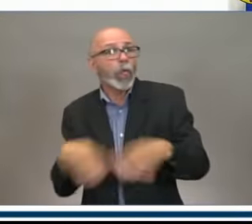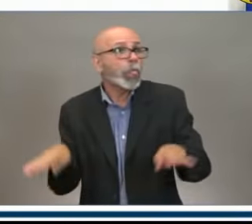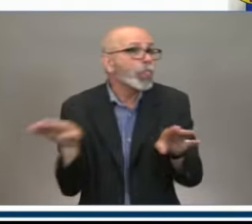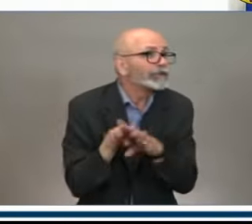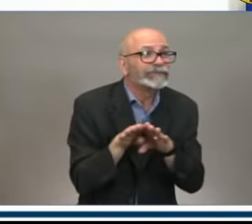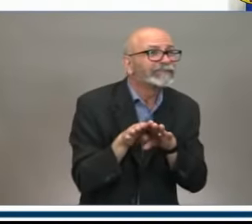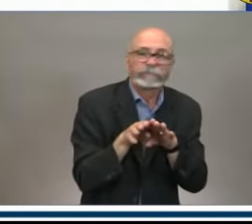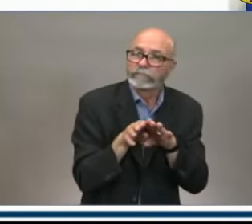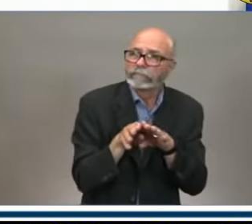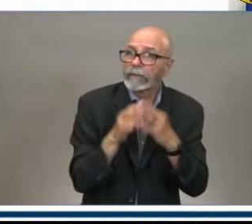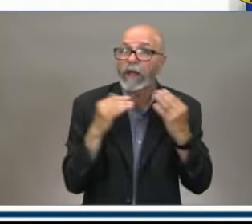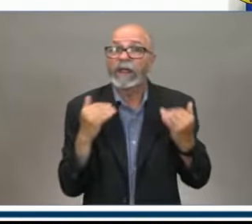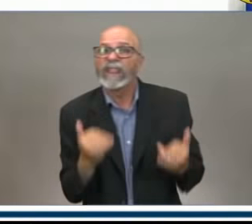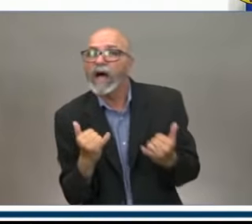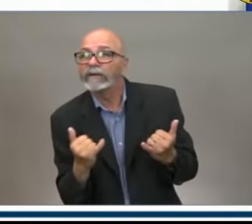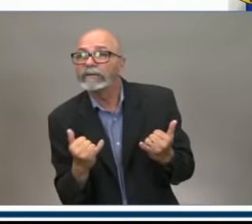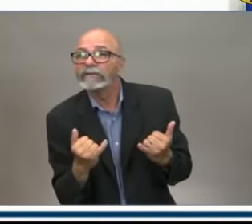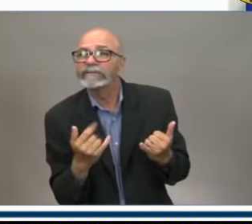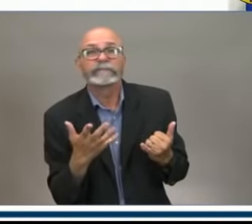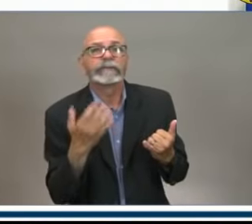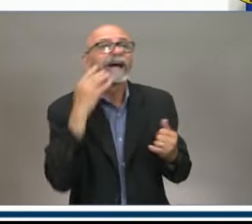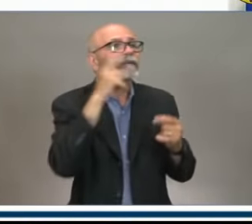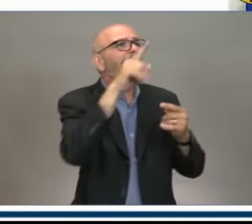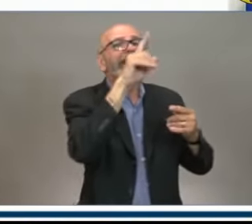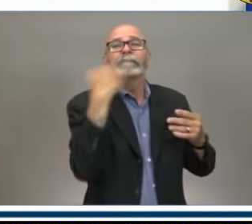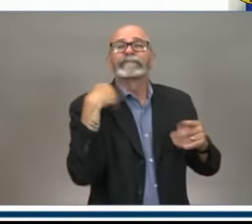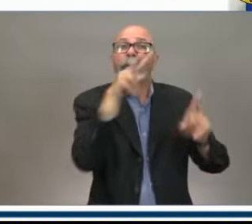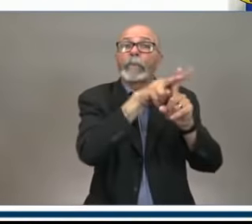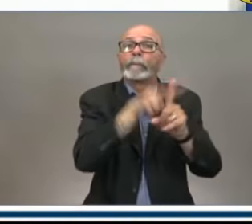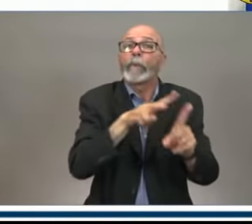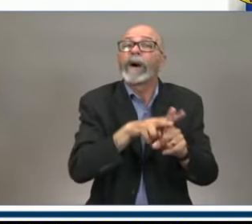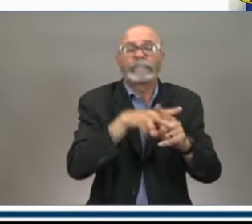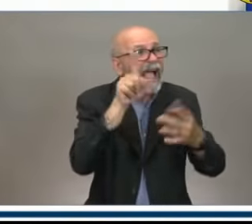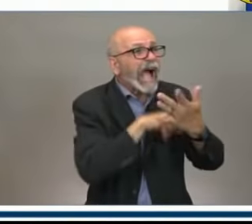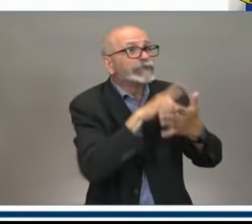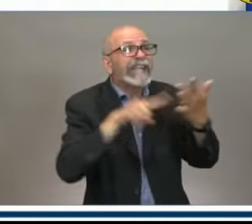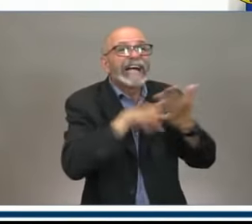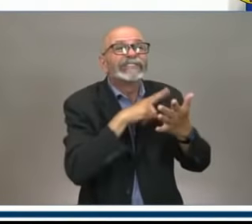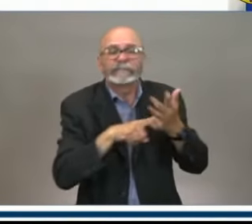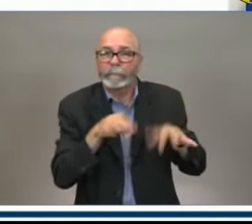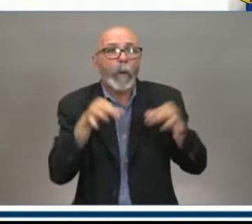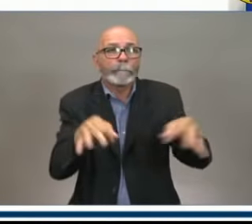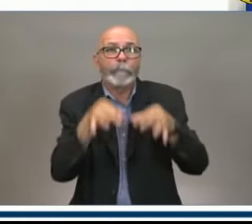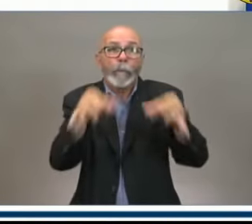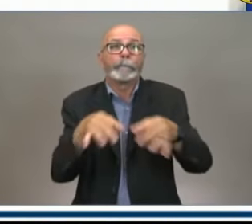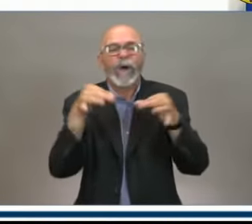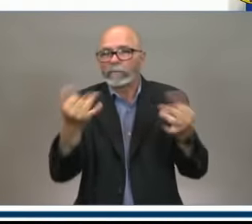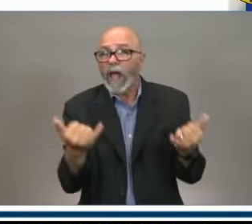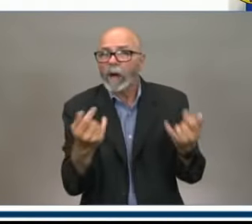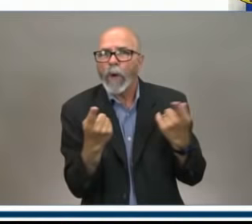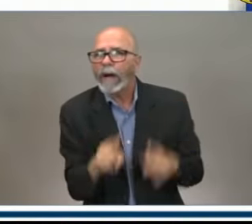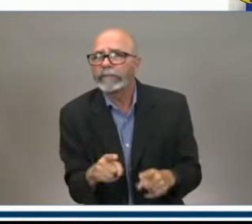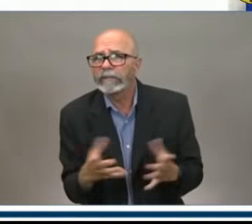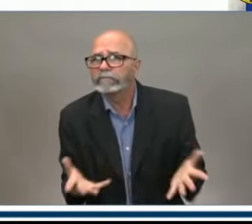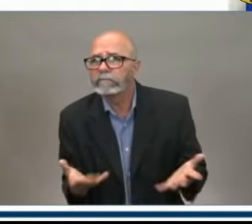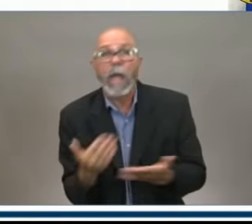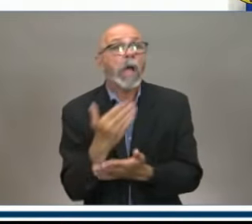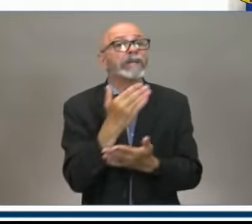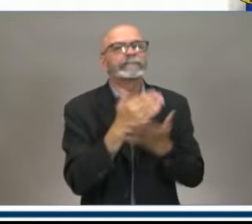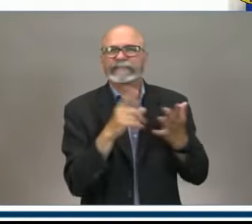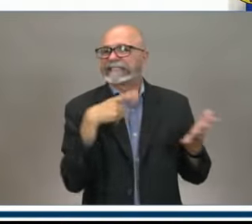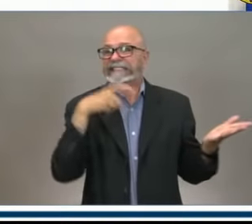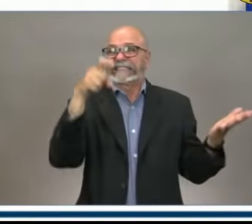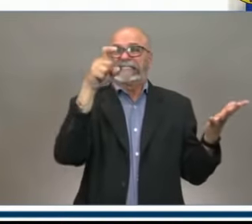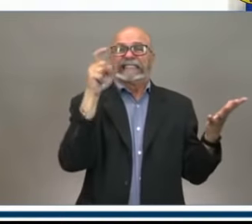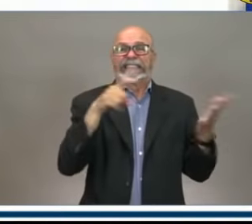canceled procedures? And I'm still hearing from reports from people who are in pain as they wait for surgeries that require longer stays. How much longer before